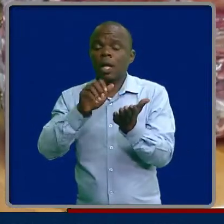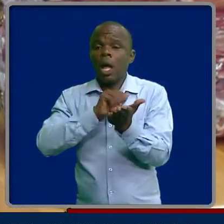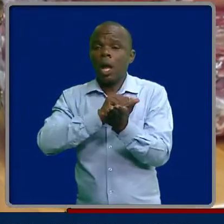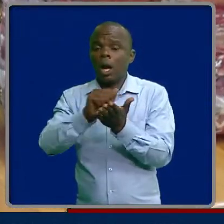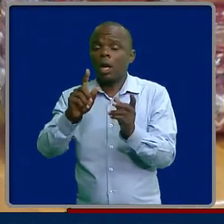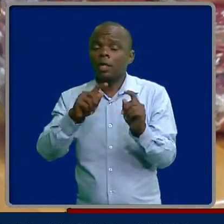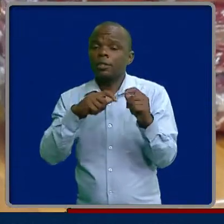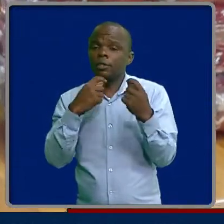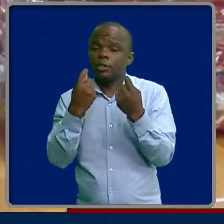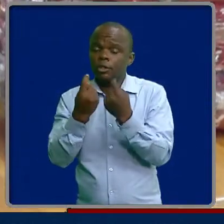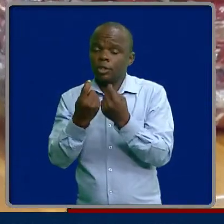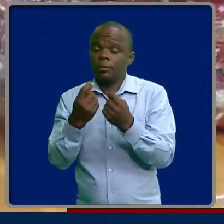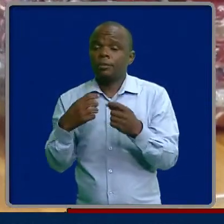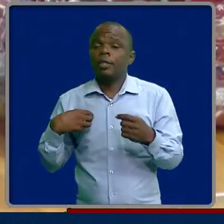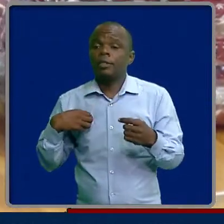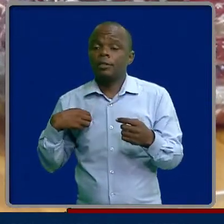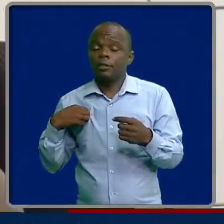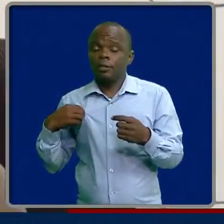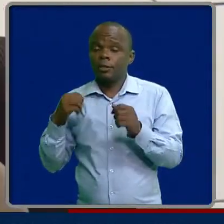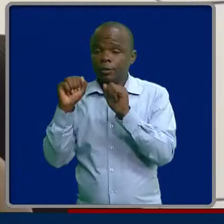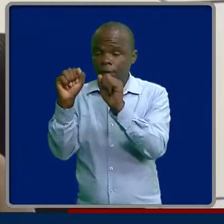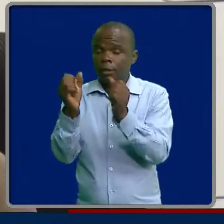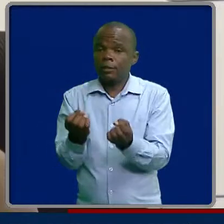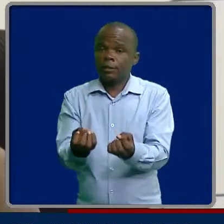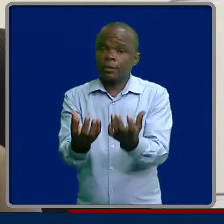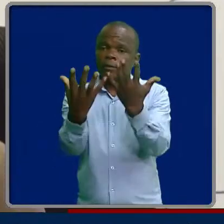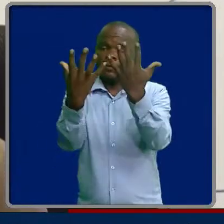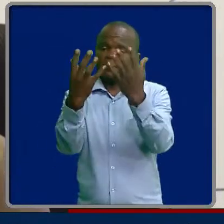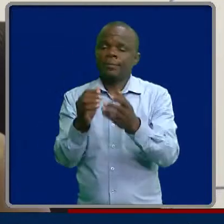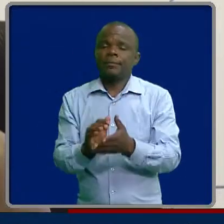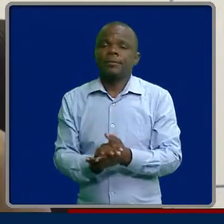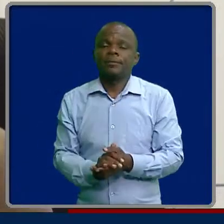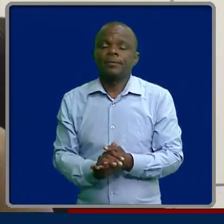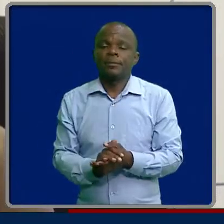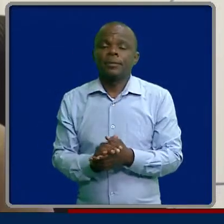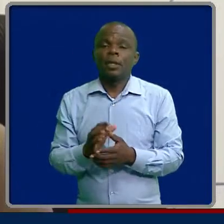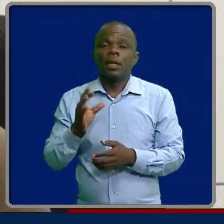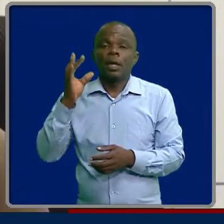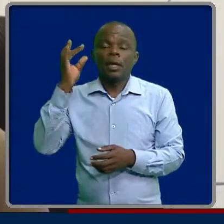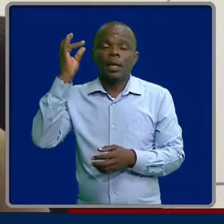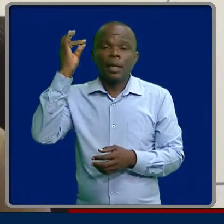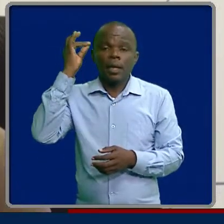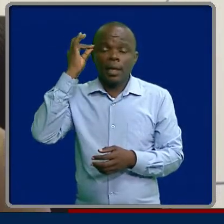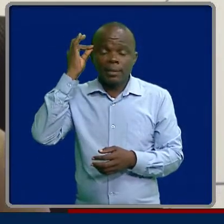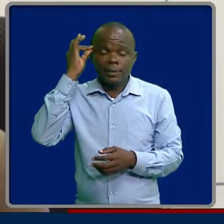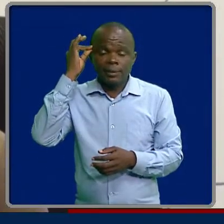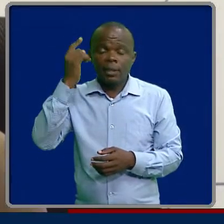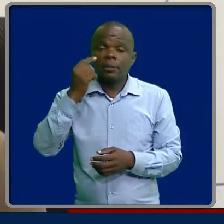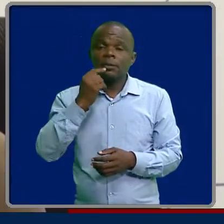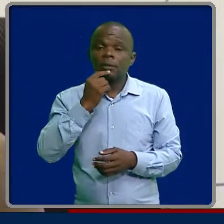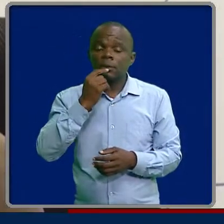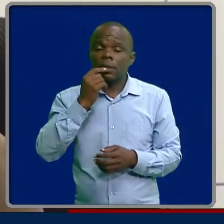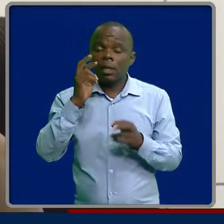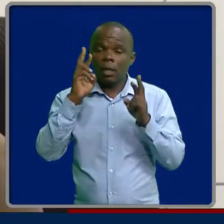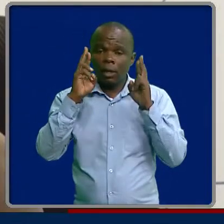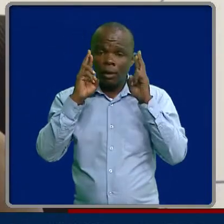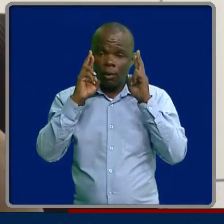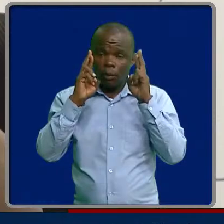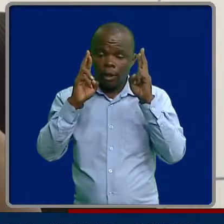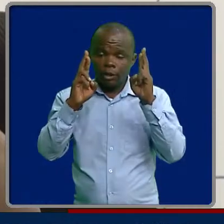received their kits ahead of the finals on Sunday. It's Ingonyama asifisele live